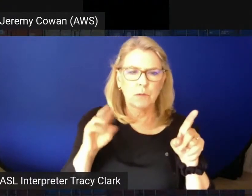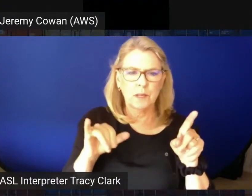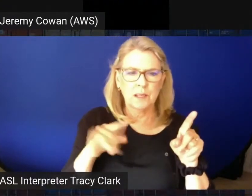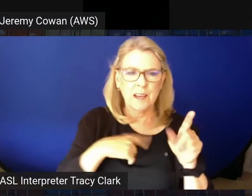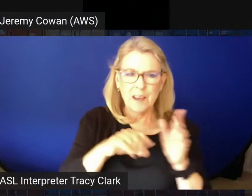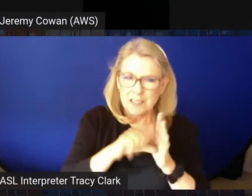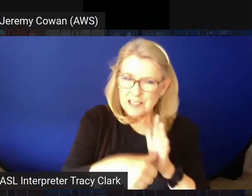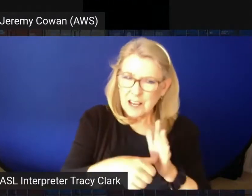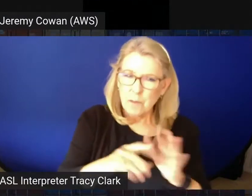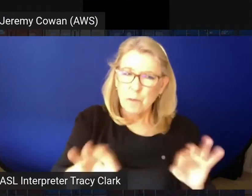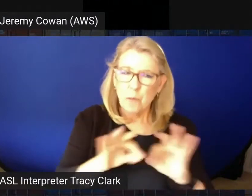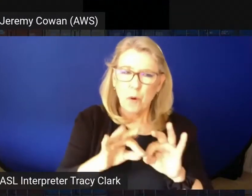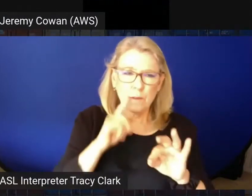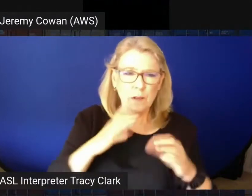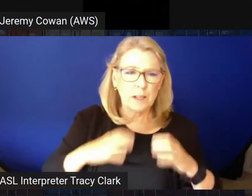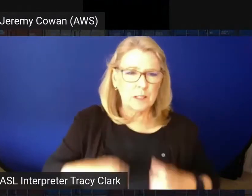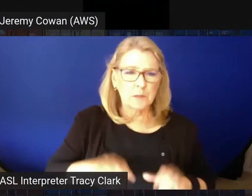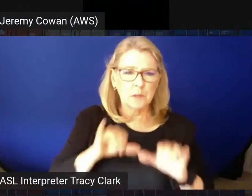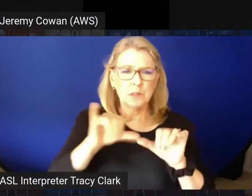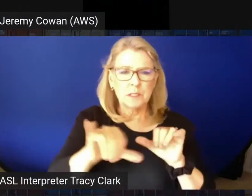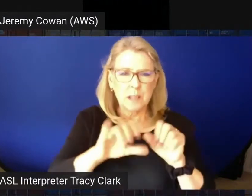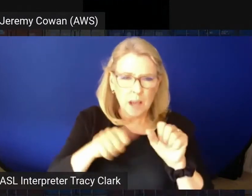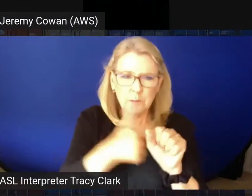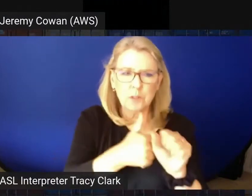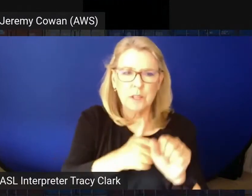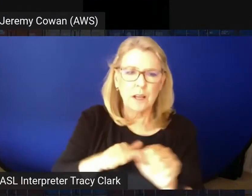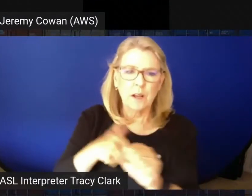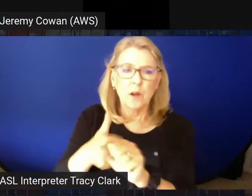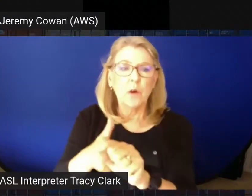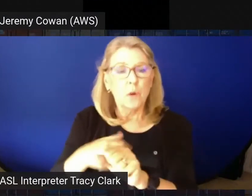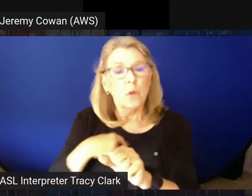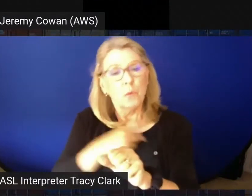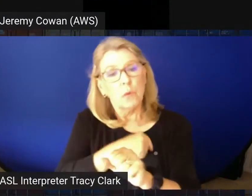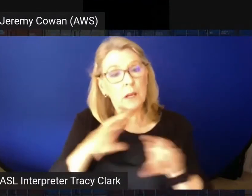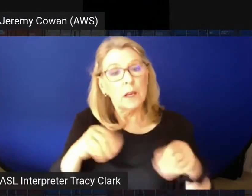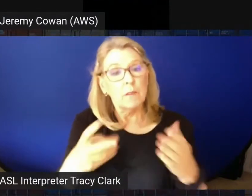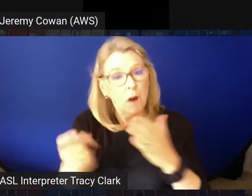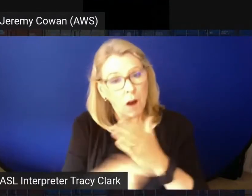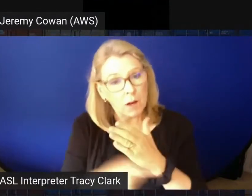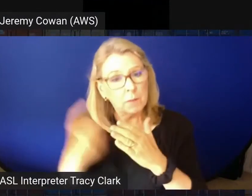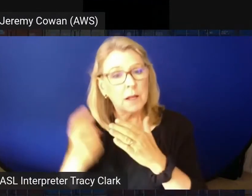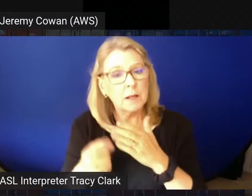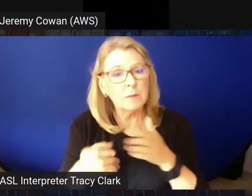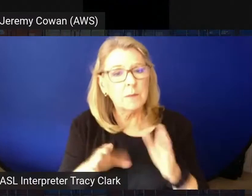date. Although we give them, an automated mechanism for upgrading their clusters, it's